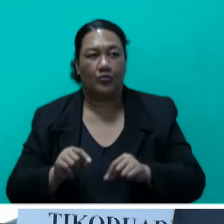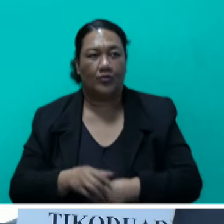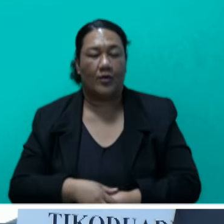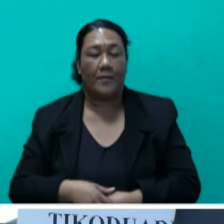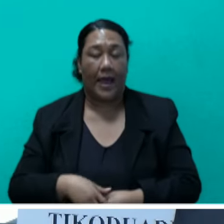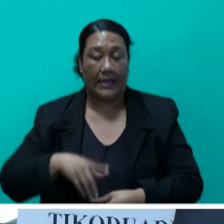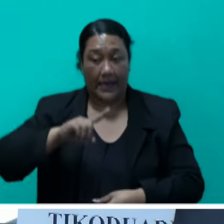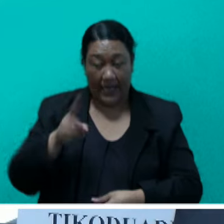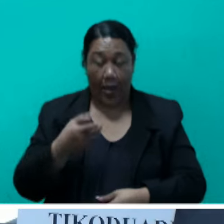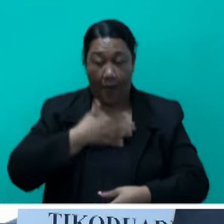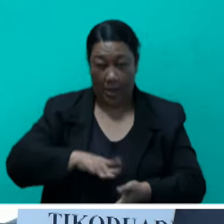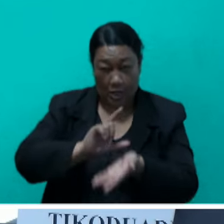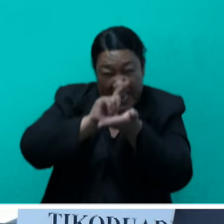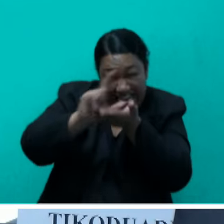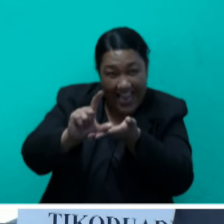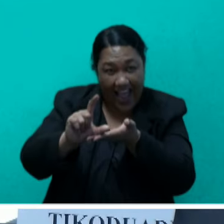clear